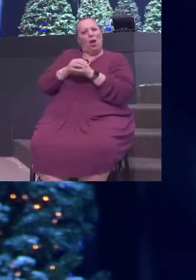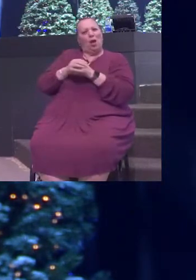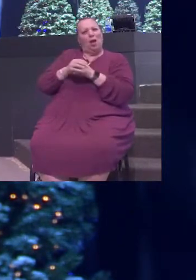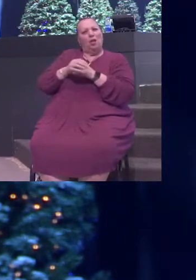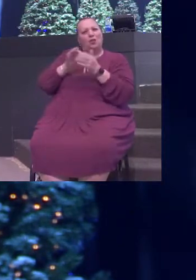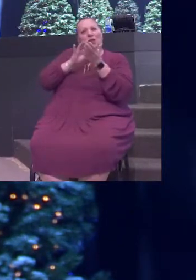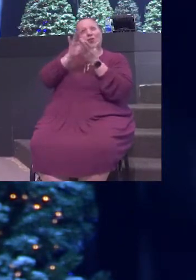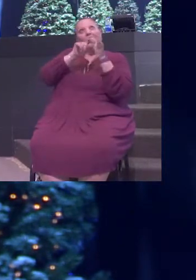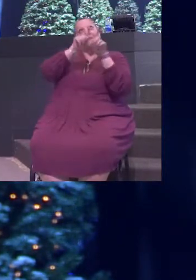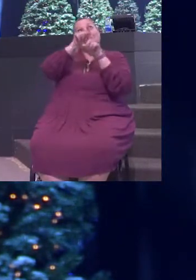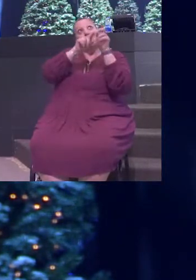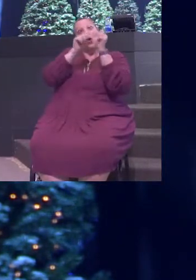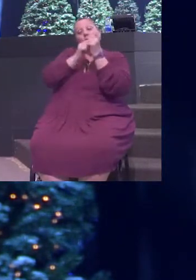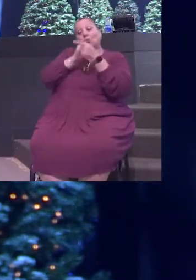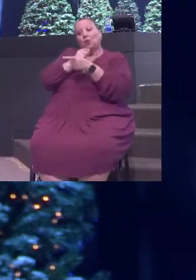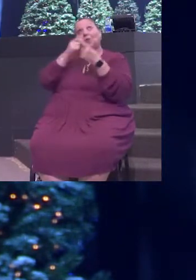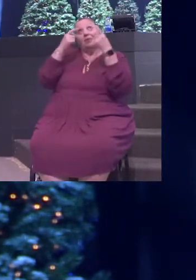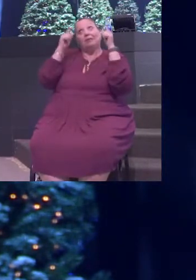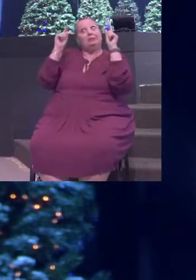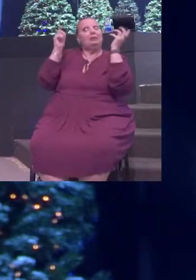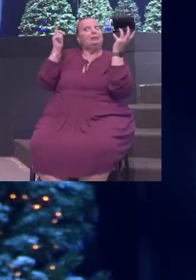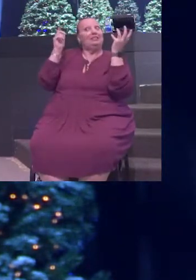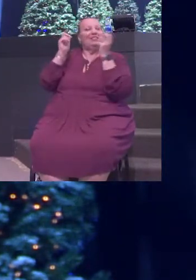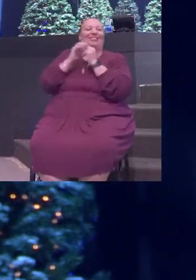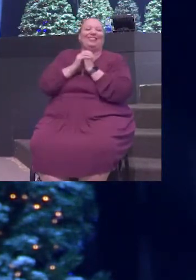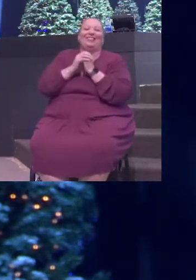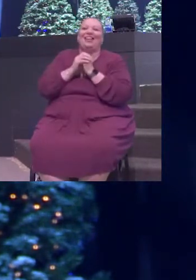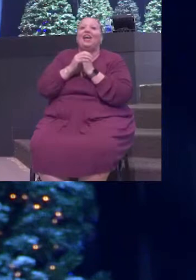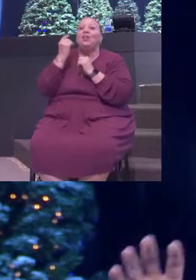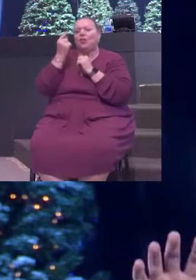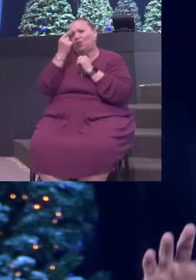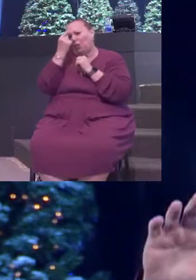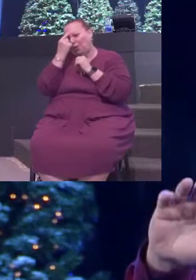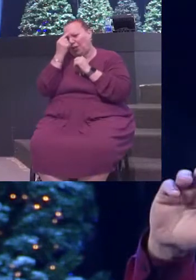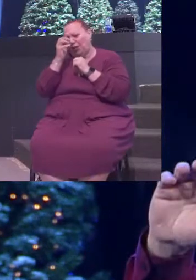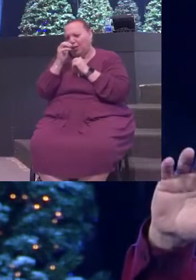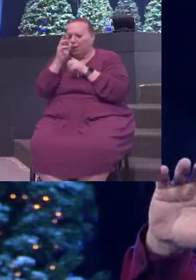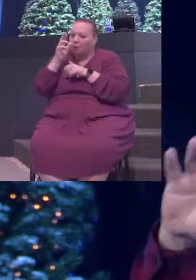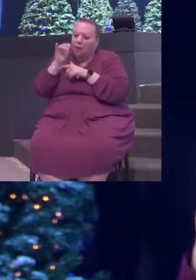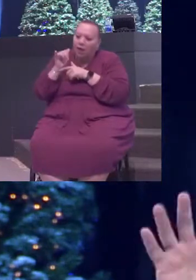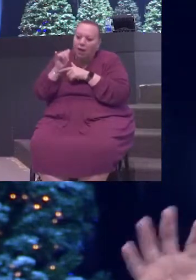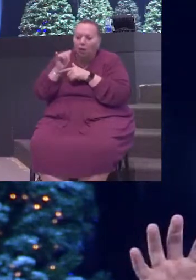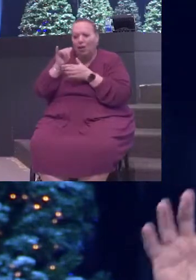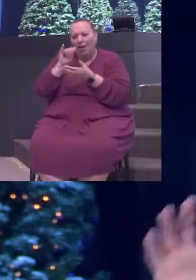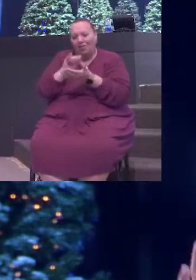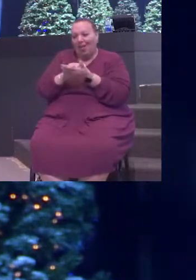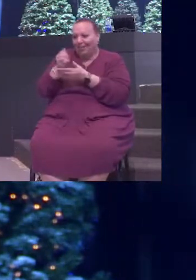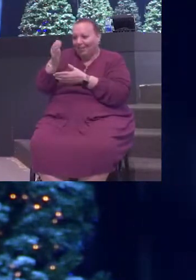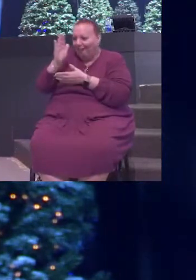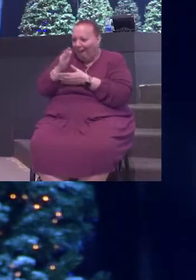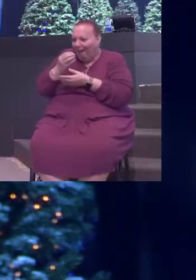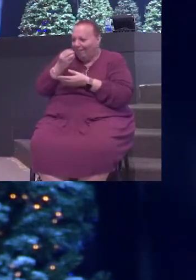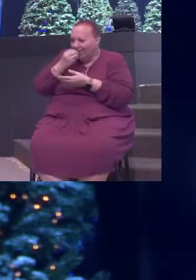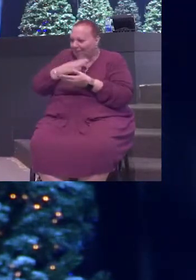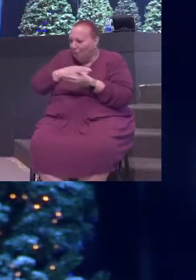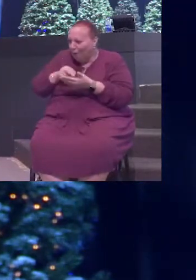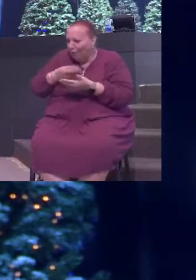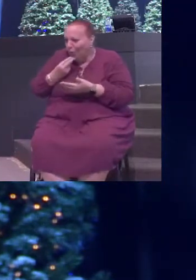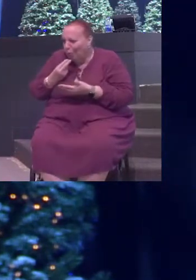count the stars with him and succeed? Did you ever think, Mary, that's God eating my